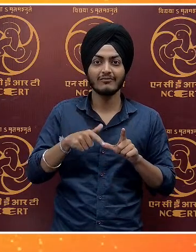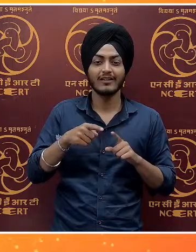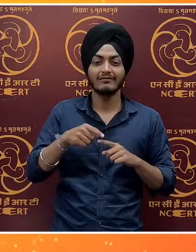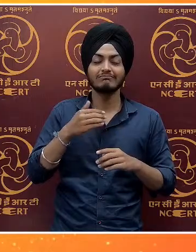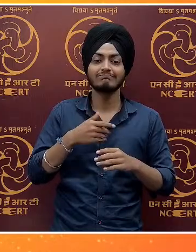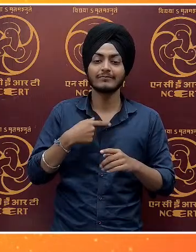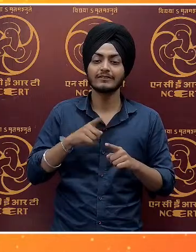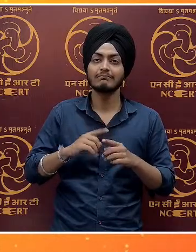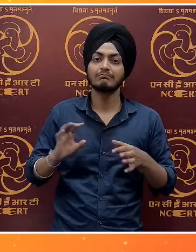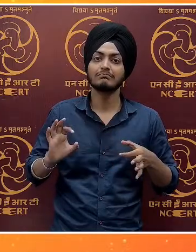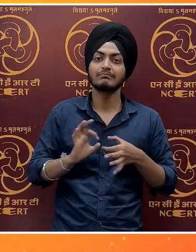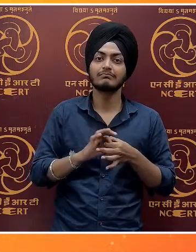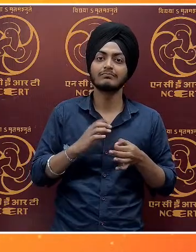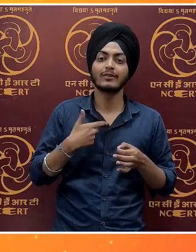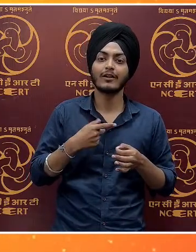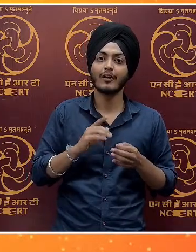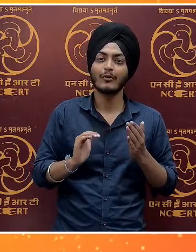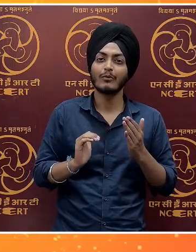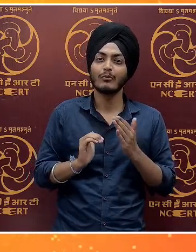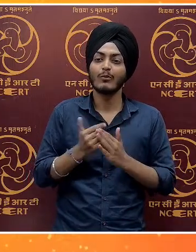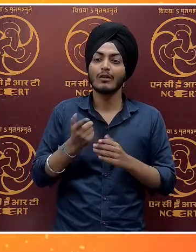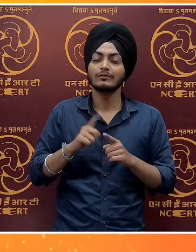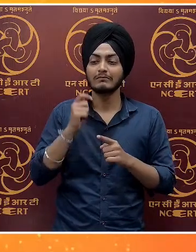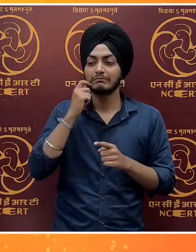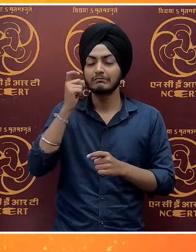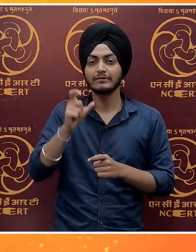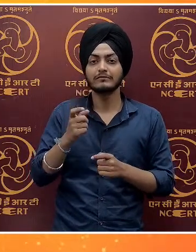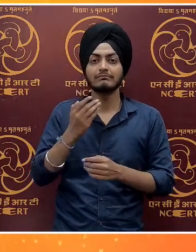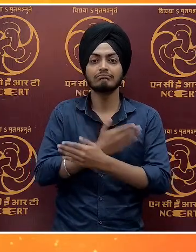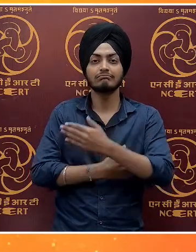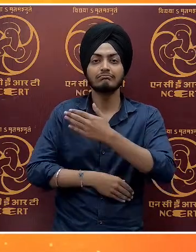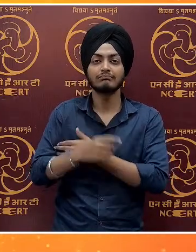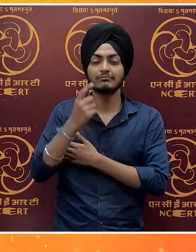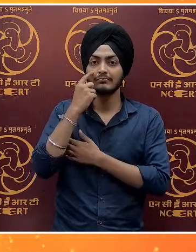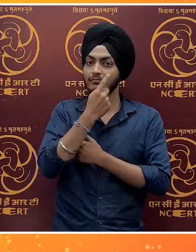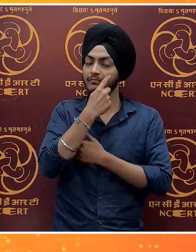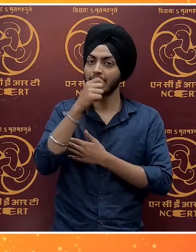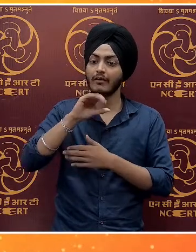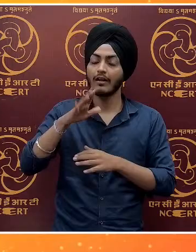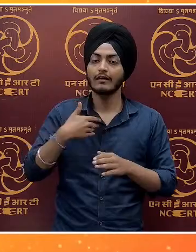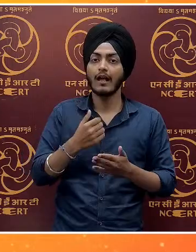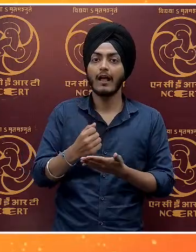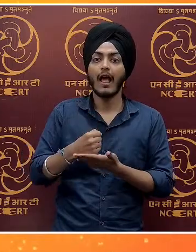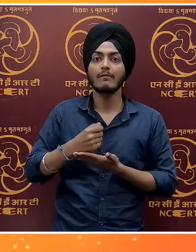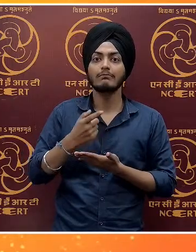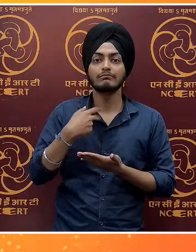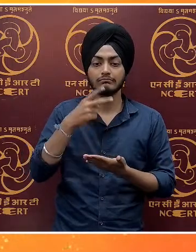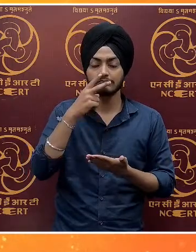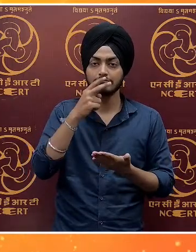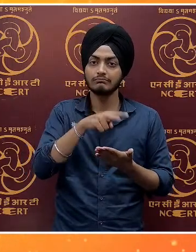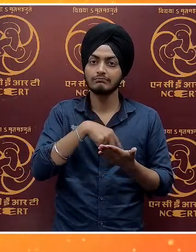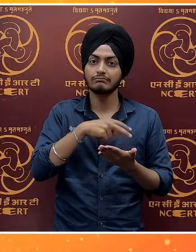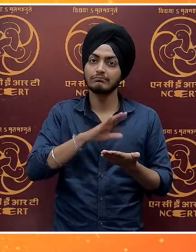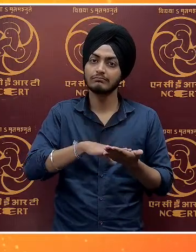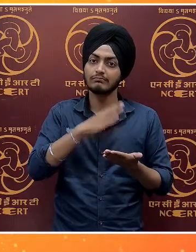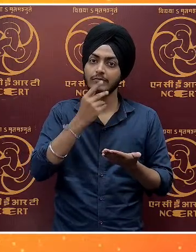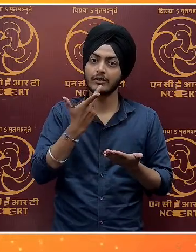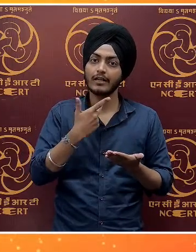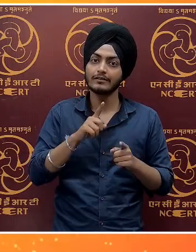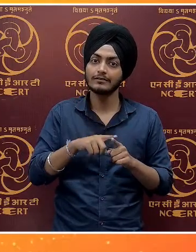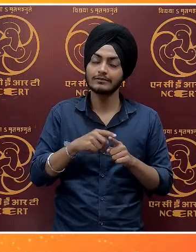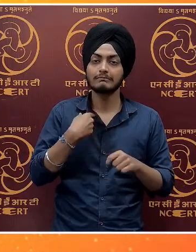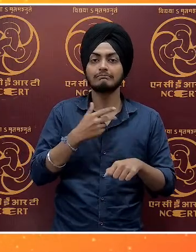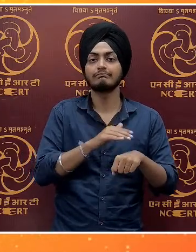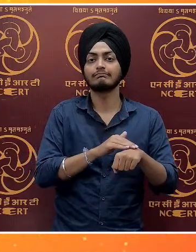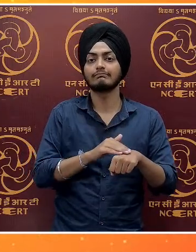includes the inclusivity, so these words are written in Braille to help our learners